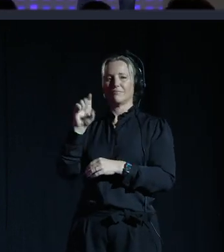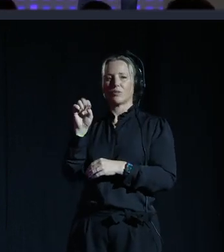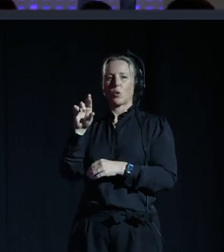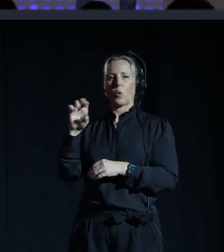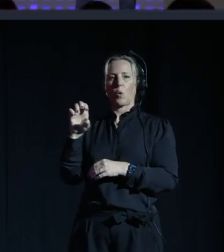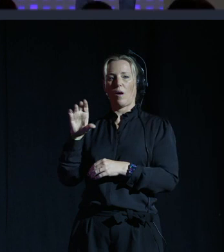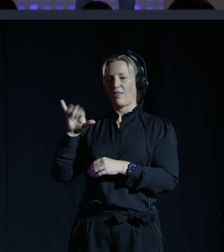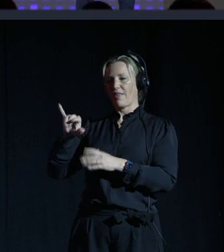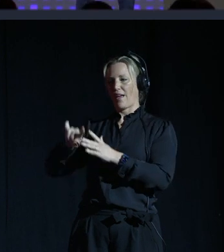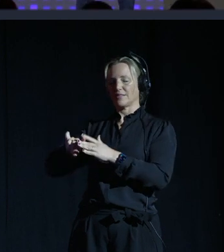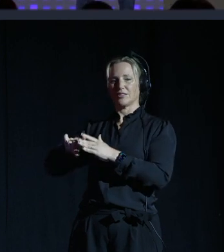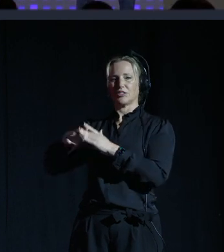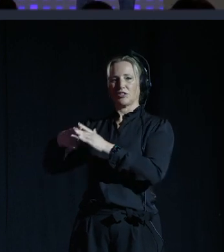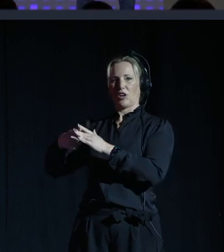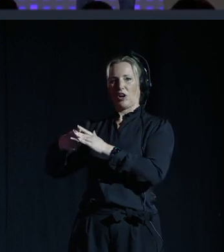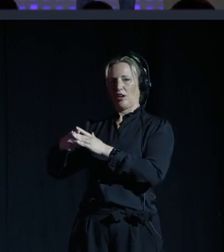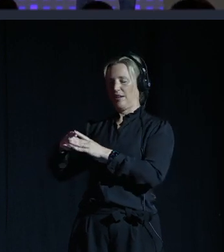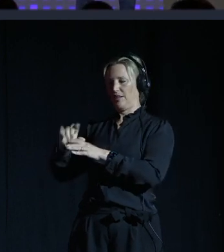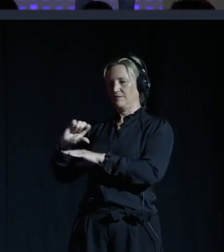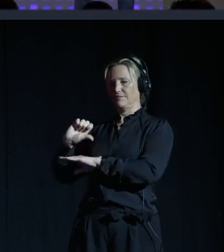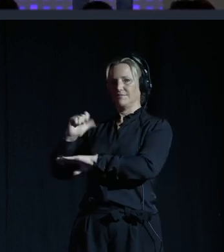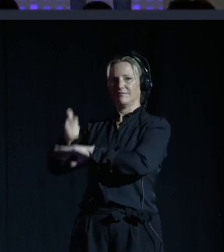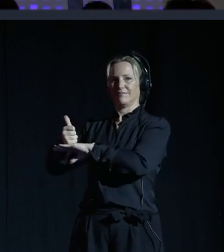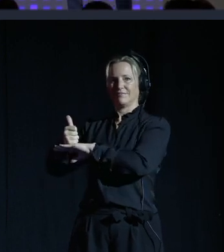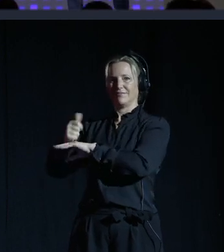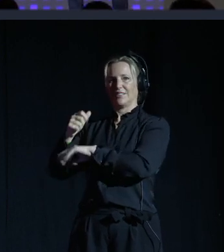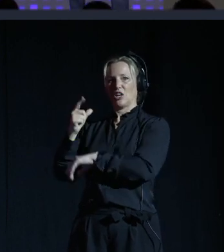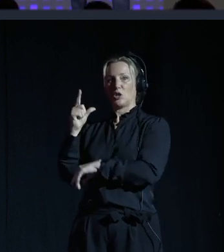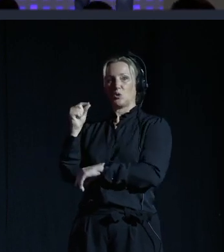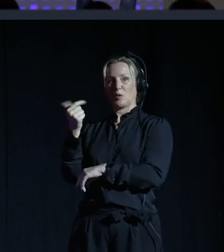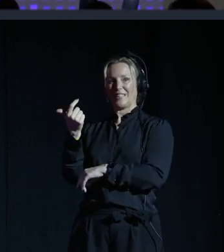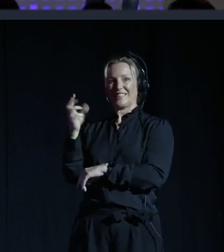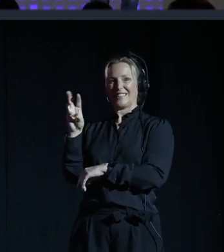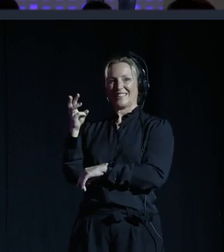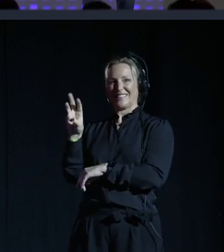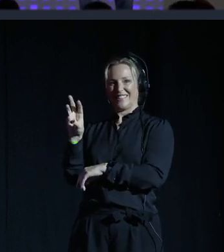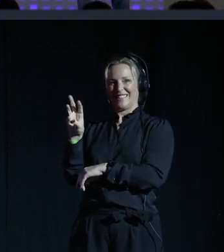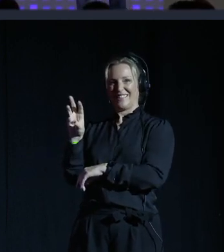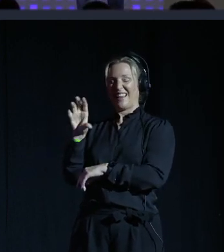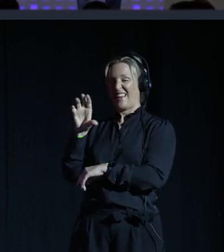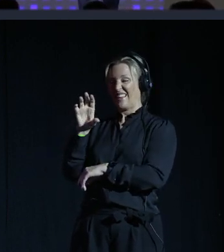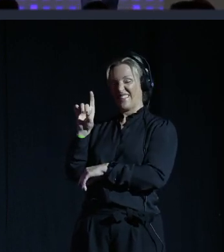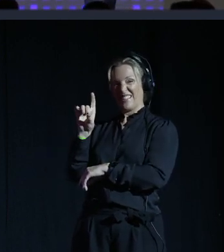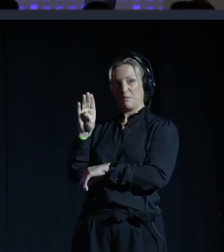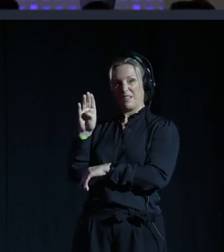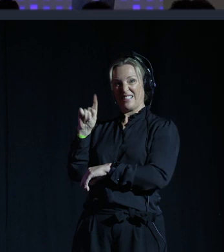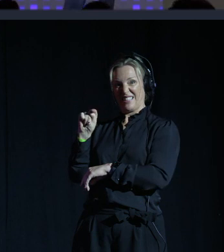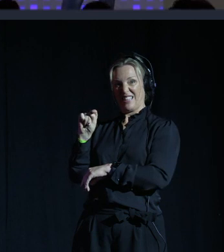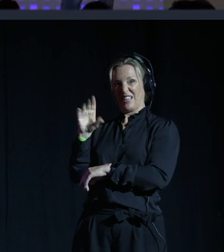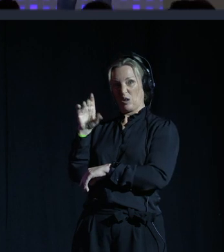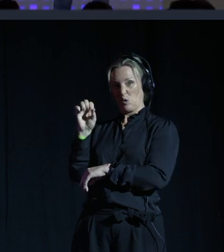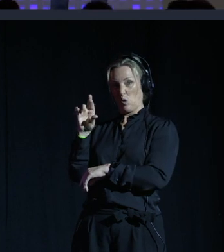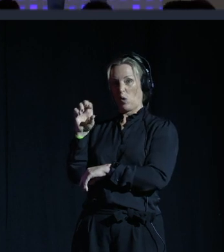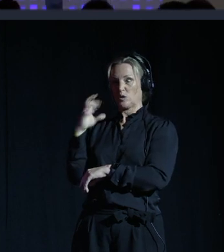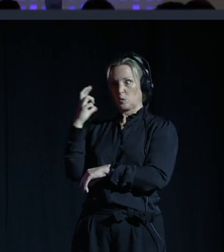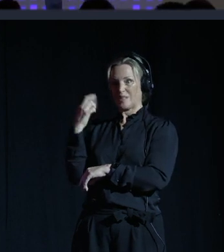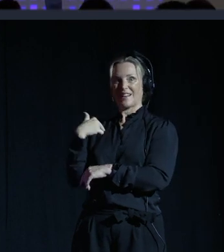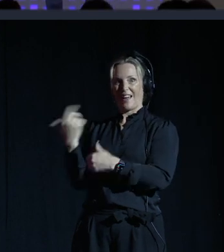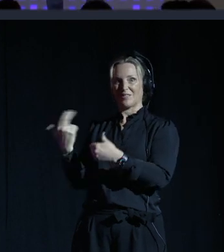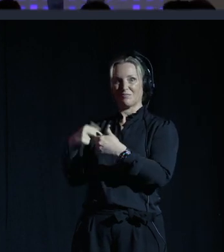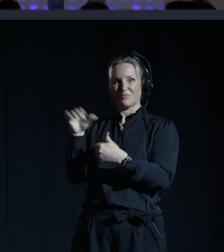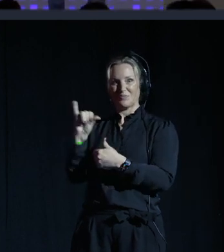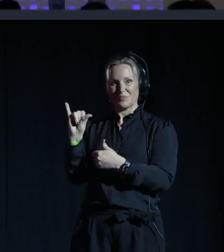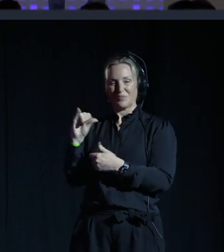in 2016, and honestly, it's what brought me here to the company as well. Core gives you a